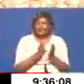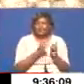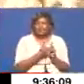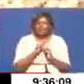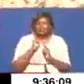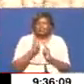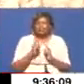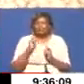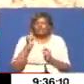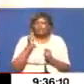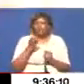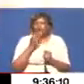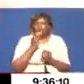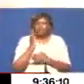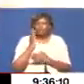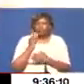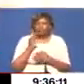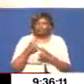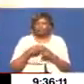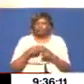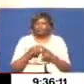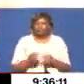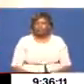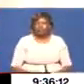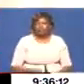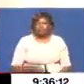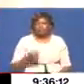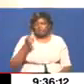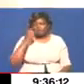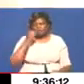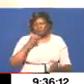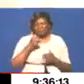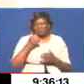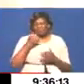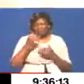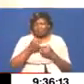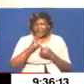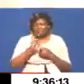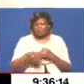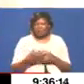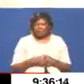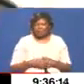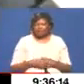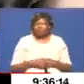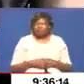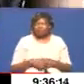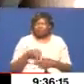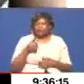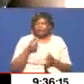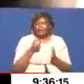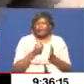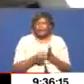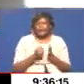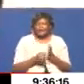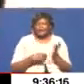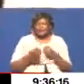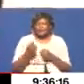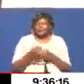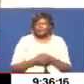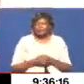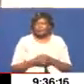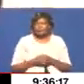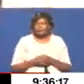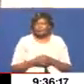security in coming months. I think currently now it's close to 3,000. And this maize now being purchased onto